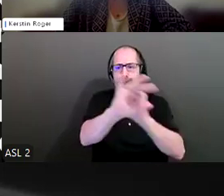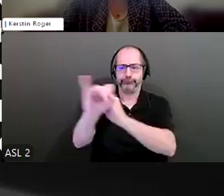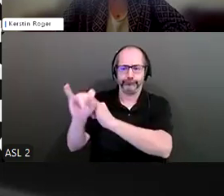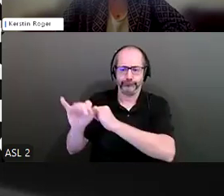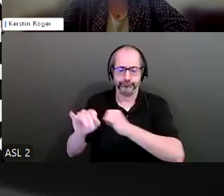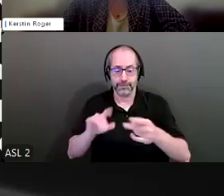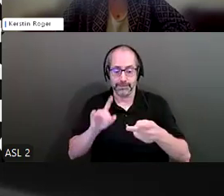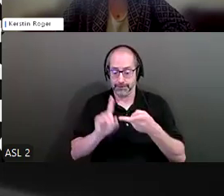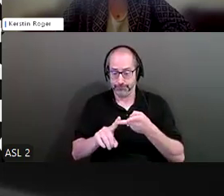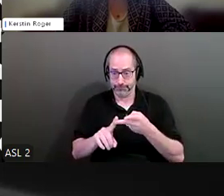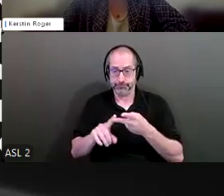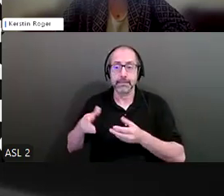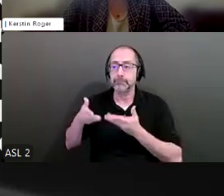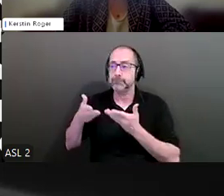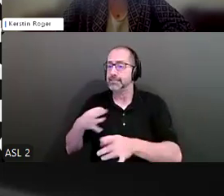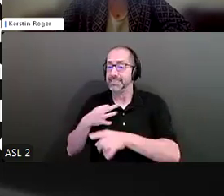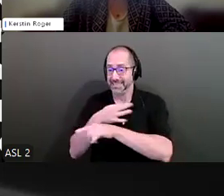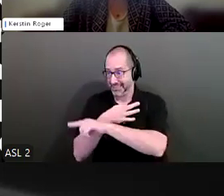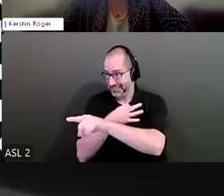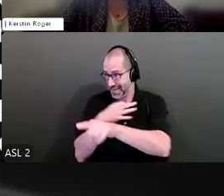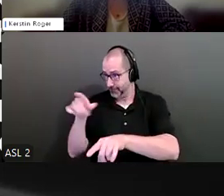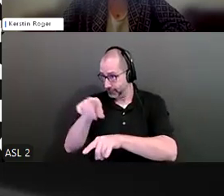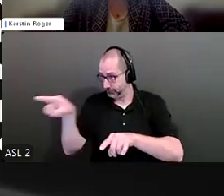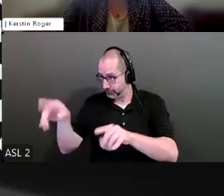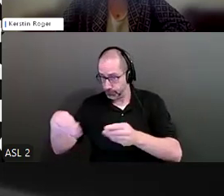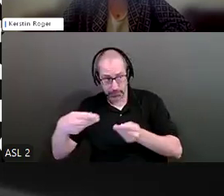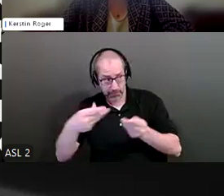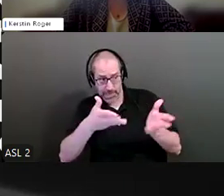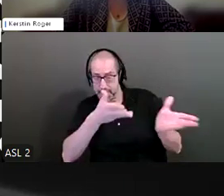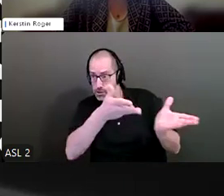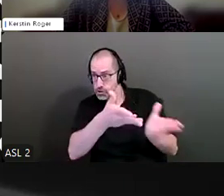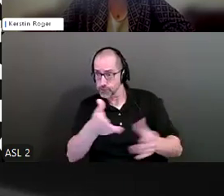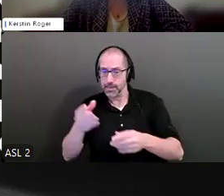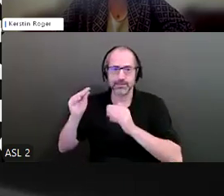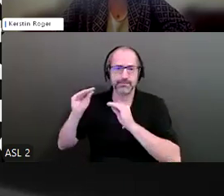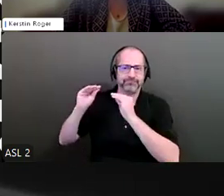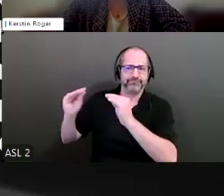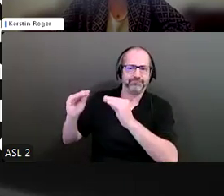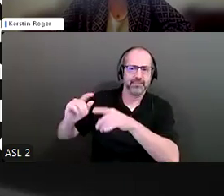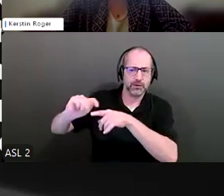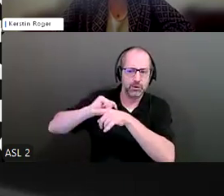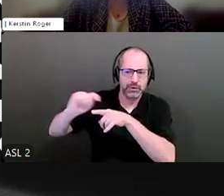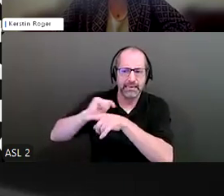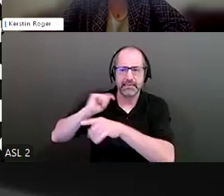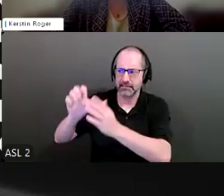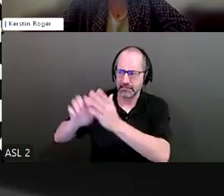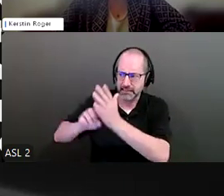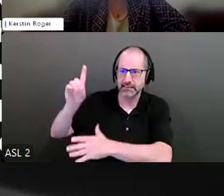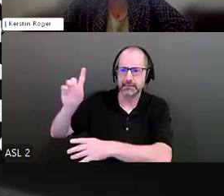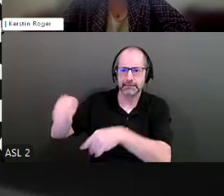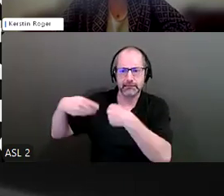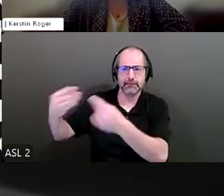that provide services for older adults be trained, educated, and qualified so that they can